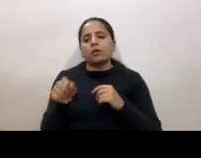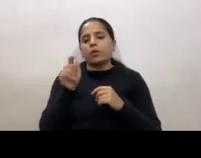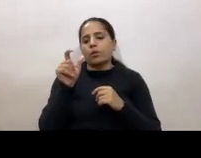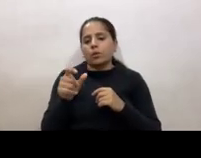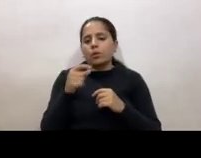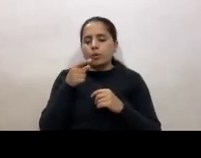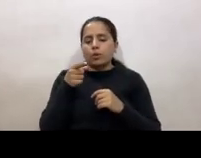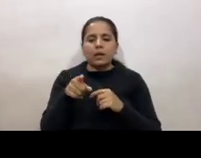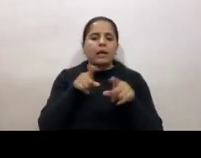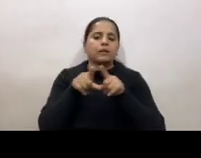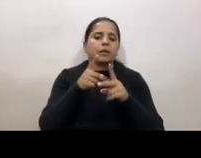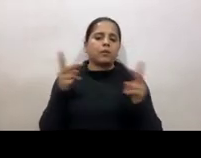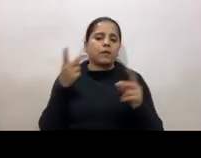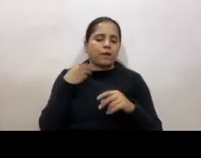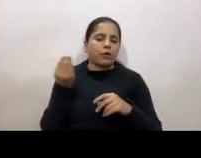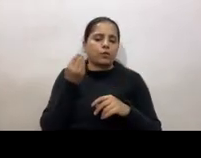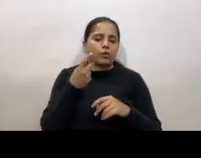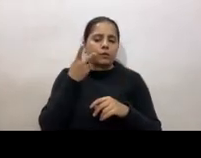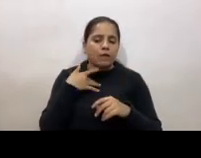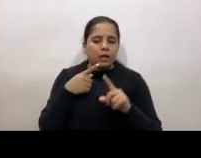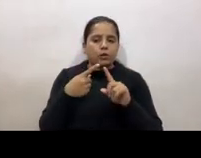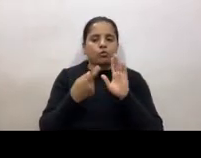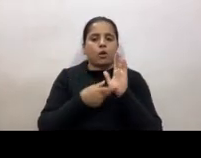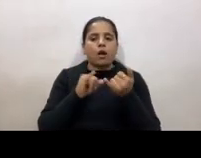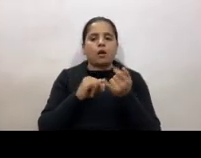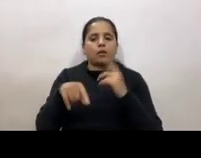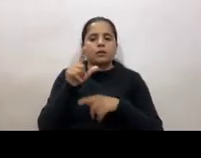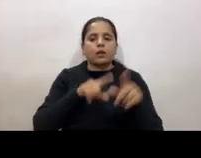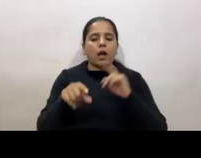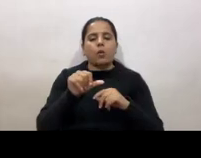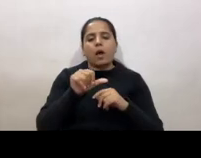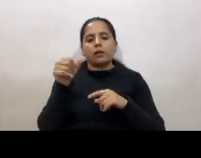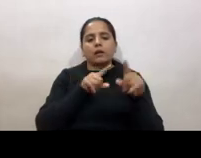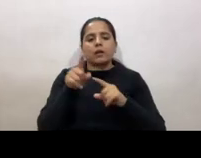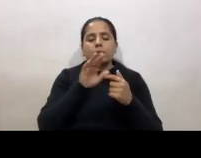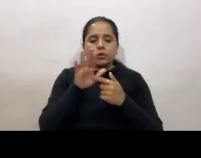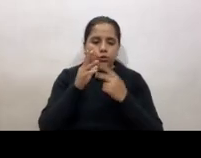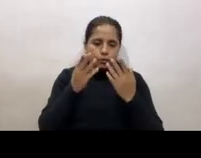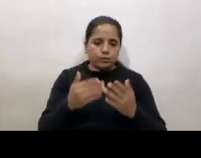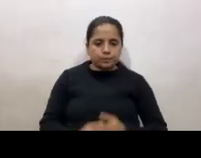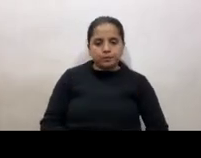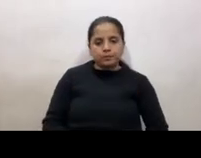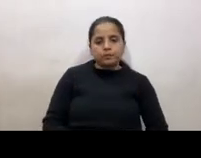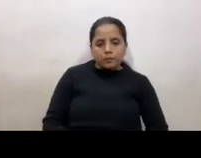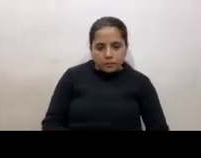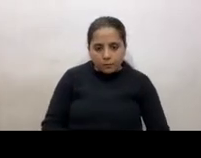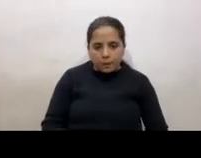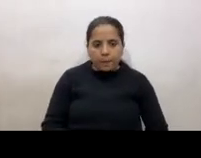other words, this example characterizes a few things in translanguaging. Let's see the next example as well, Sonali.